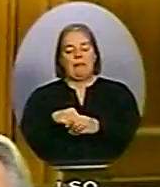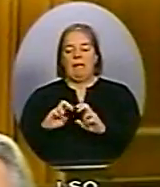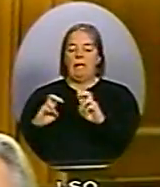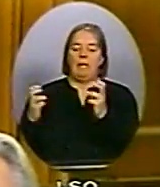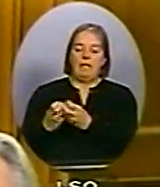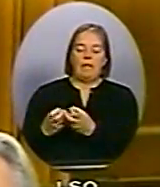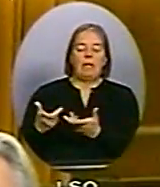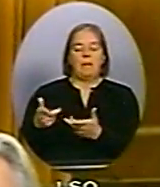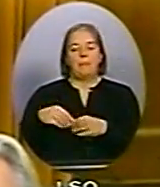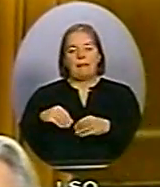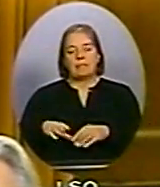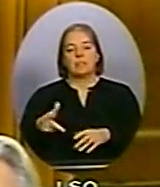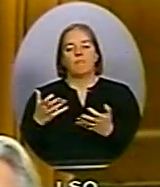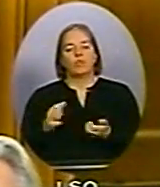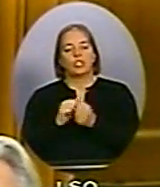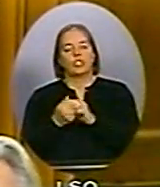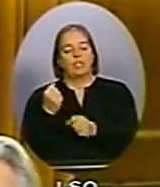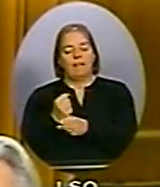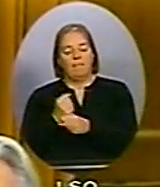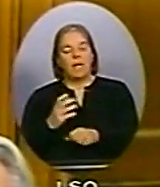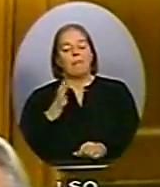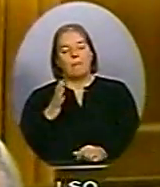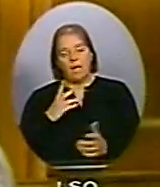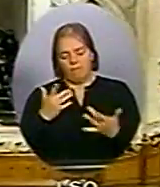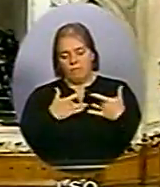the minister broke the law? Is there going to be